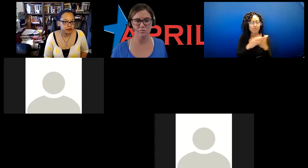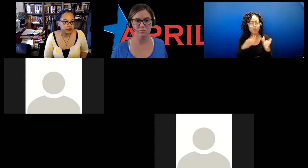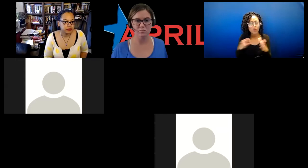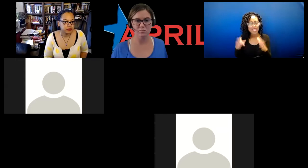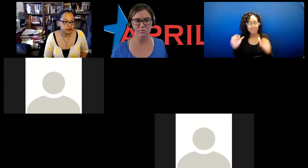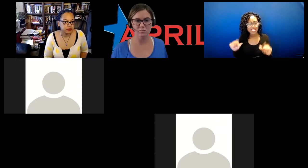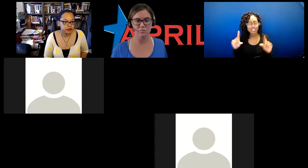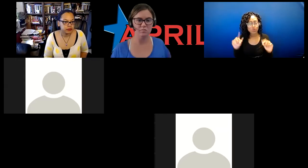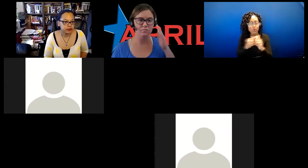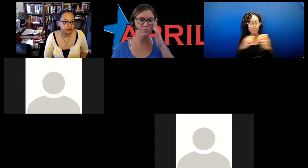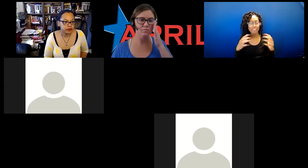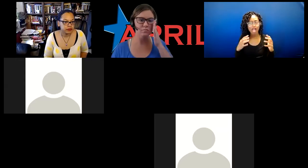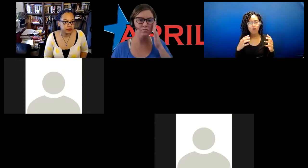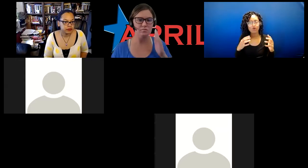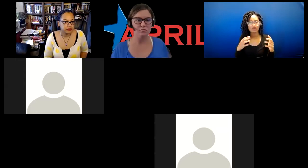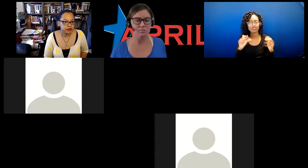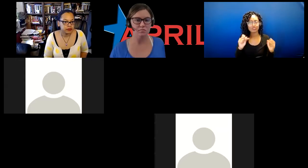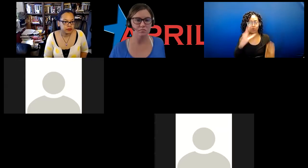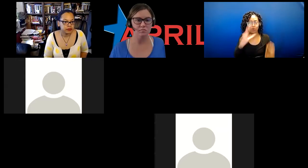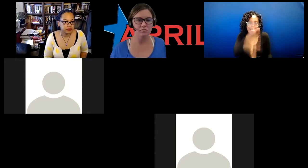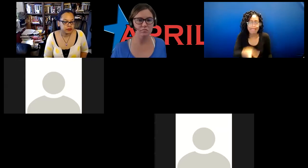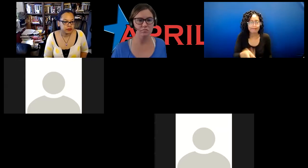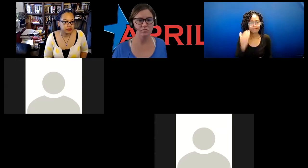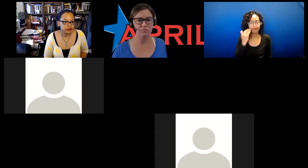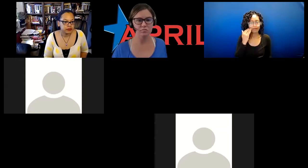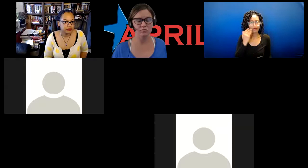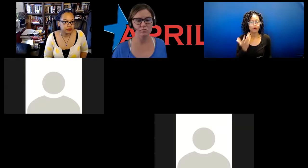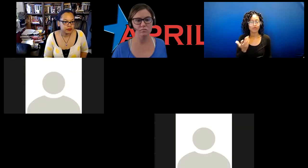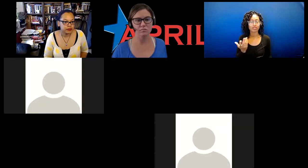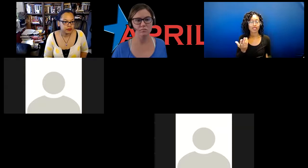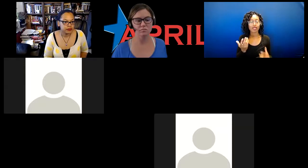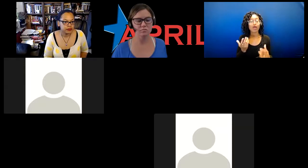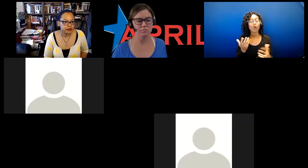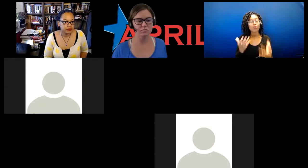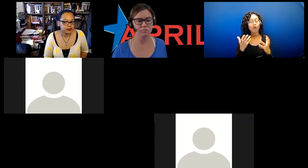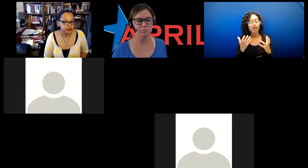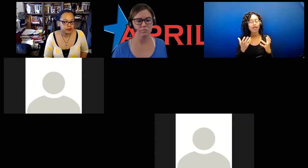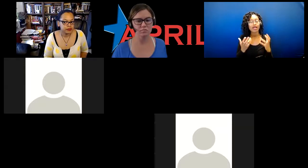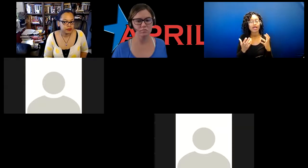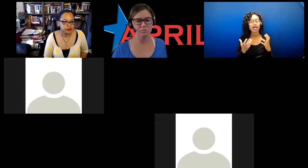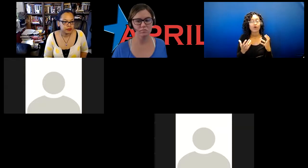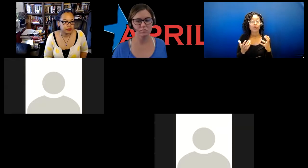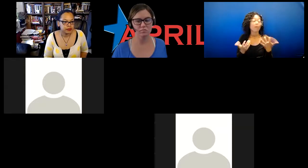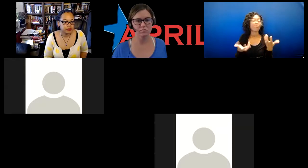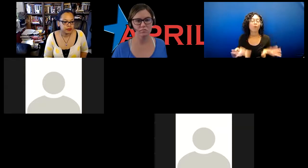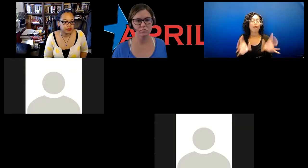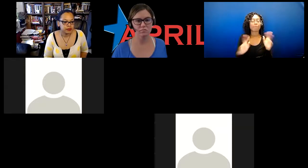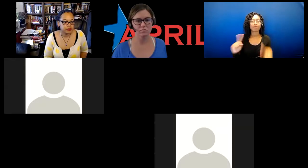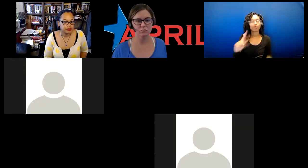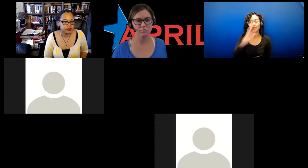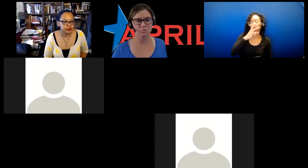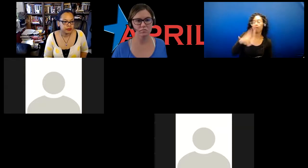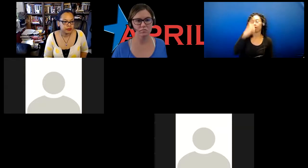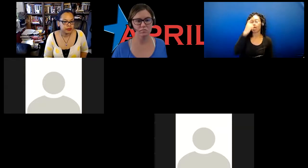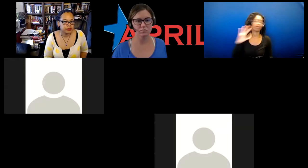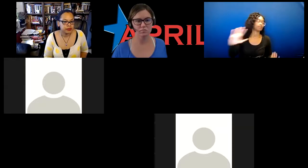that without it being so blatant, or to where people just say are dismissive of that when it is